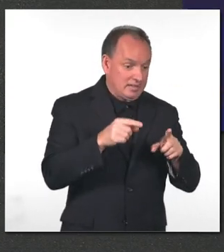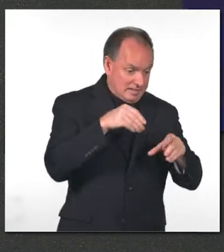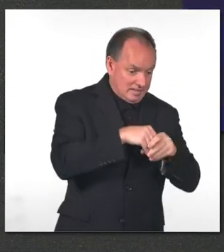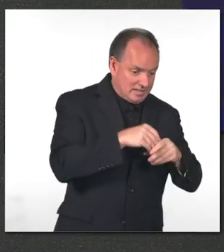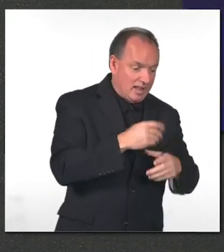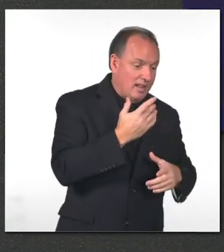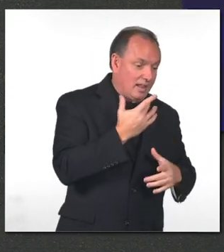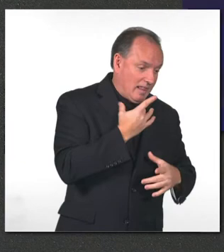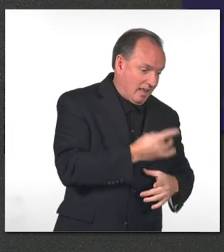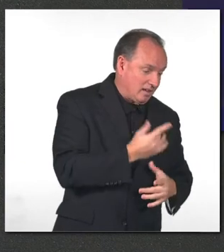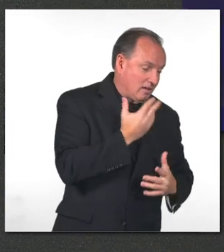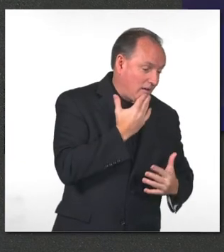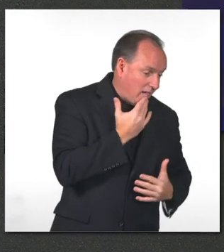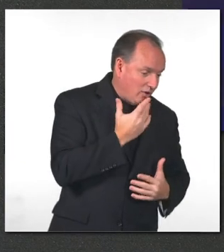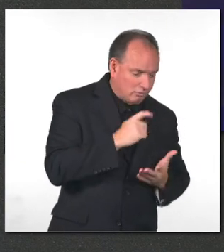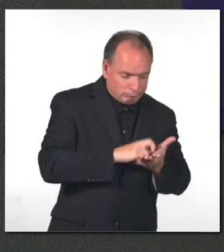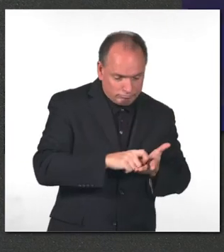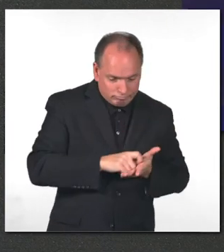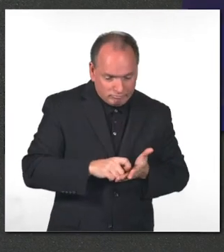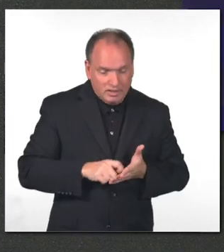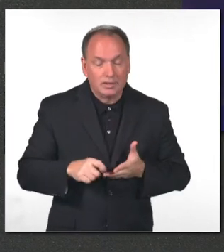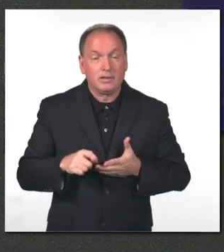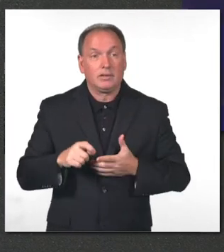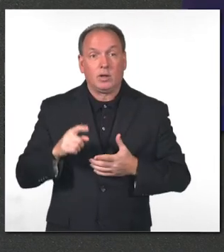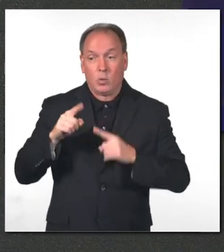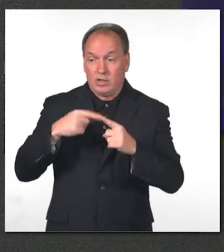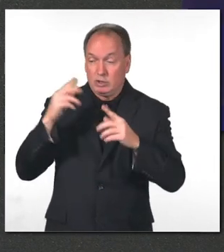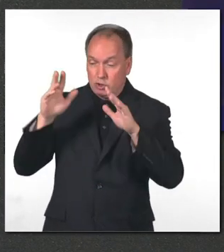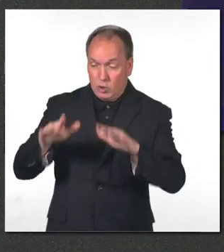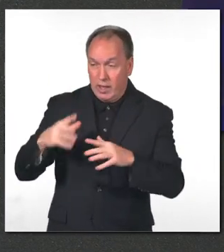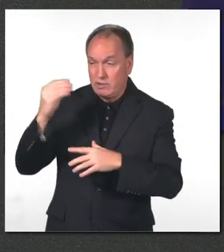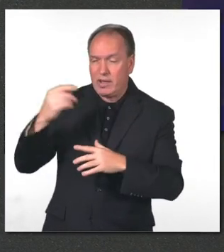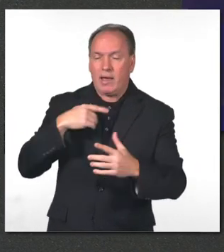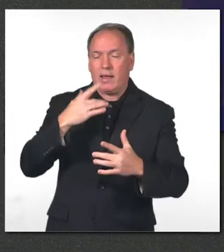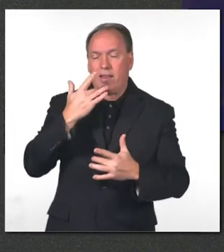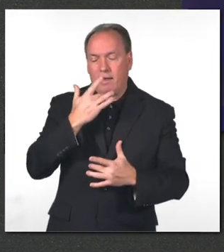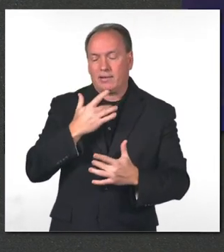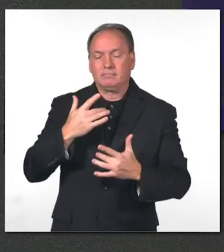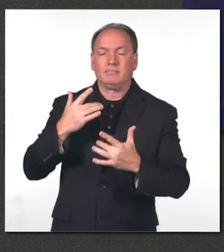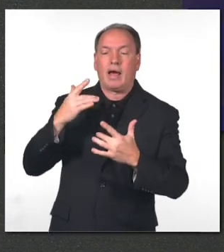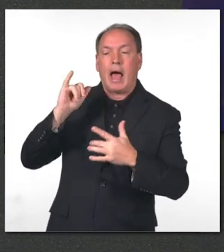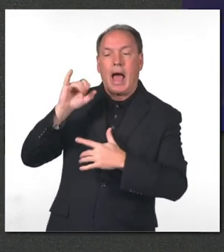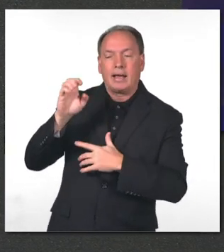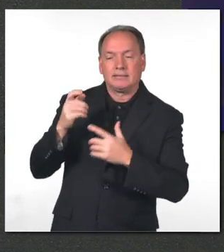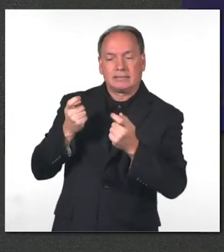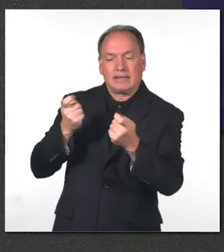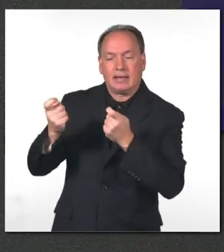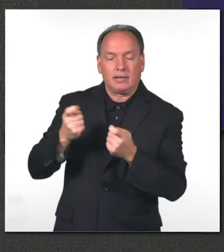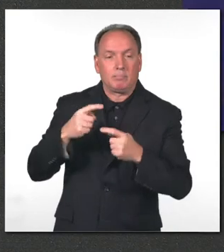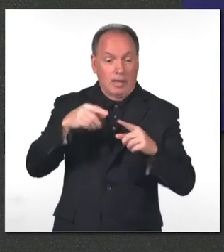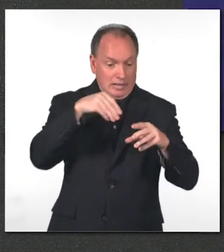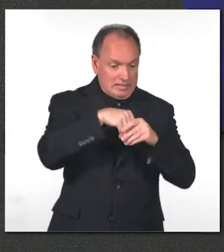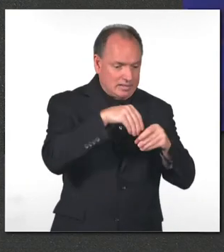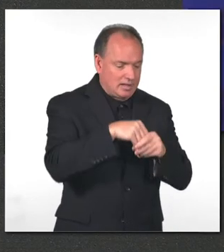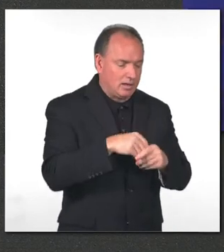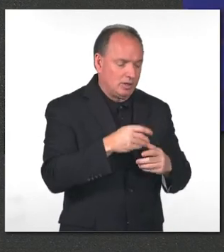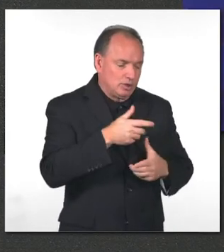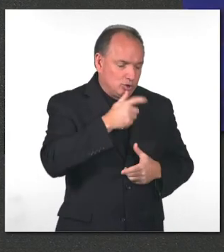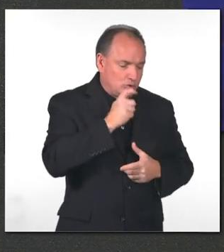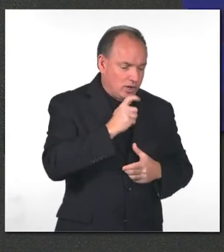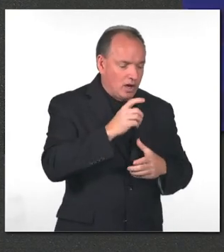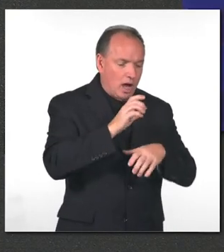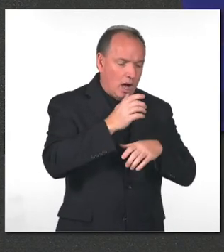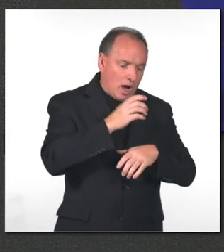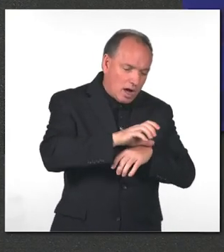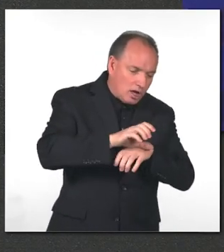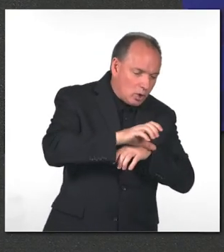When it's really snowy out, I like to go ice skating. But when I go inside, I like to drink hot cocoa to warm me up. When it's